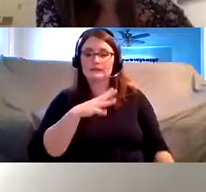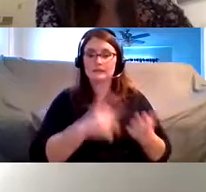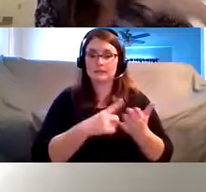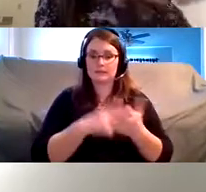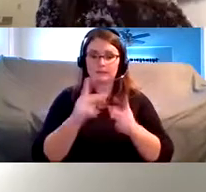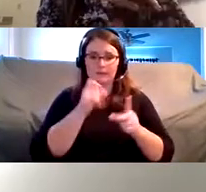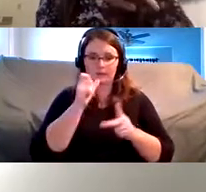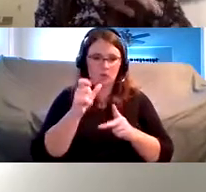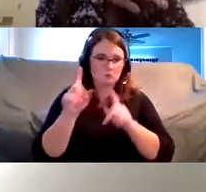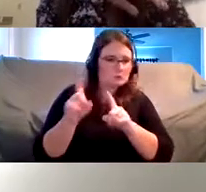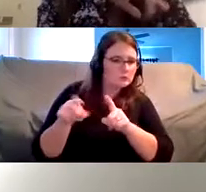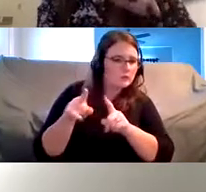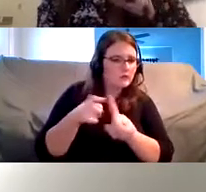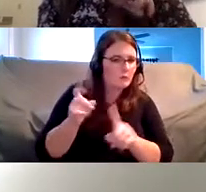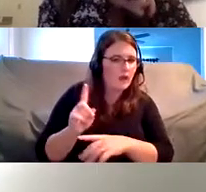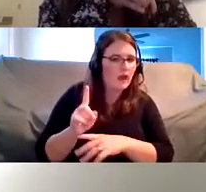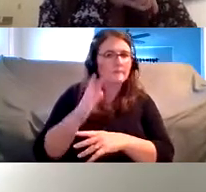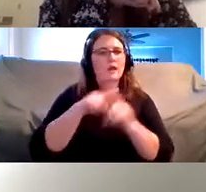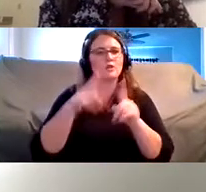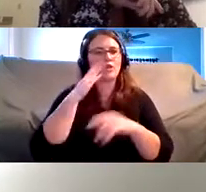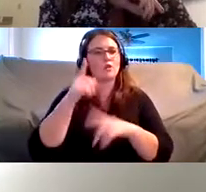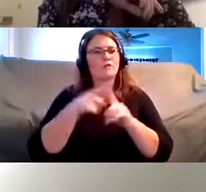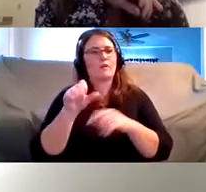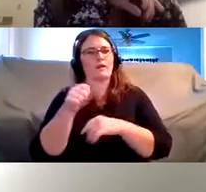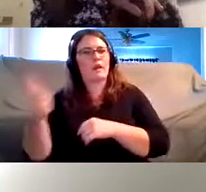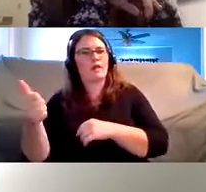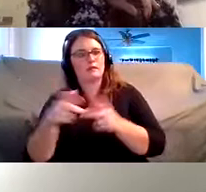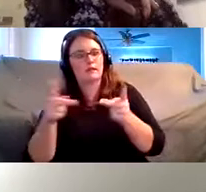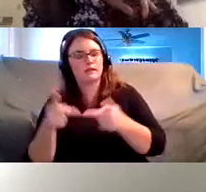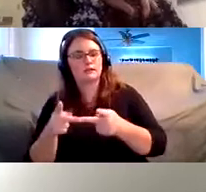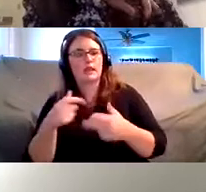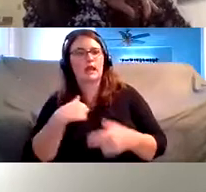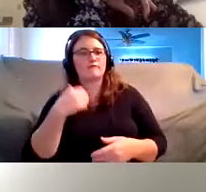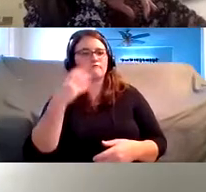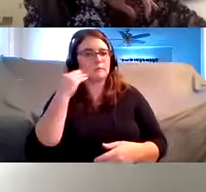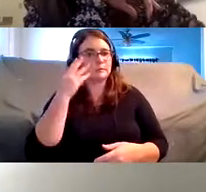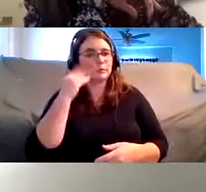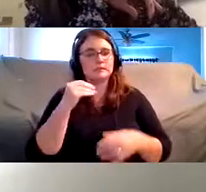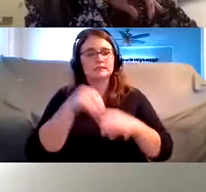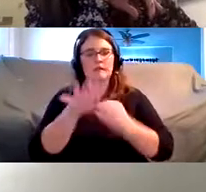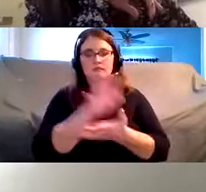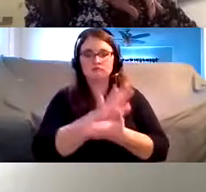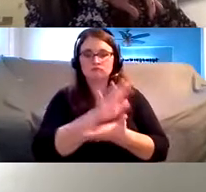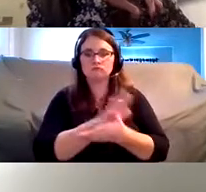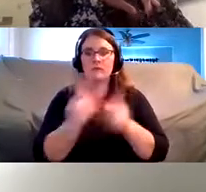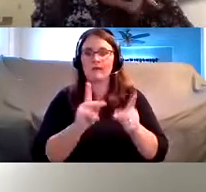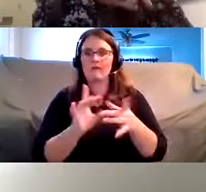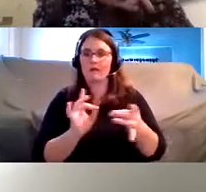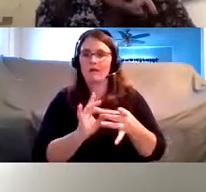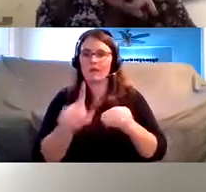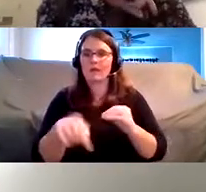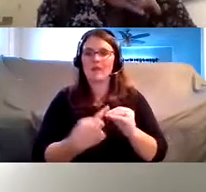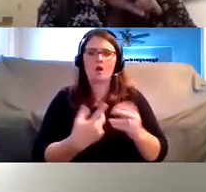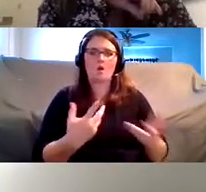from, that you're from an out group. And I've had instances in academia where people make comments such as, well, you read